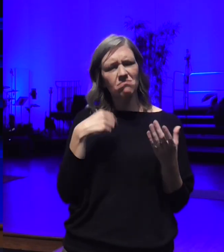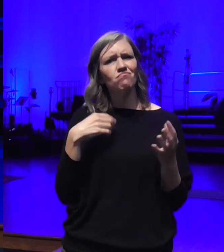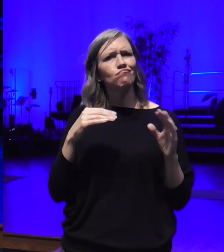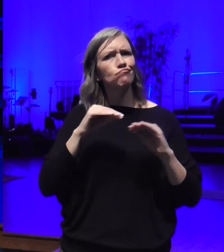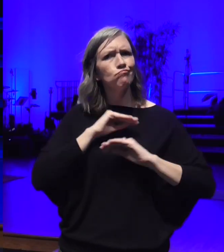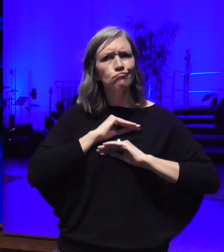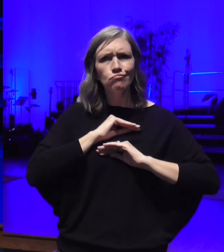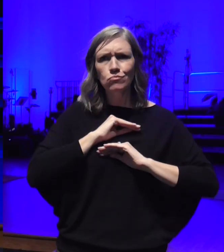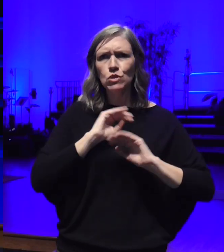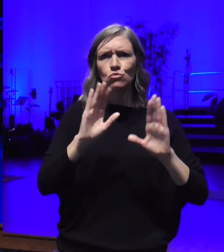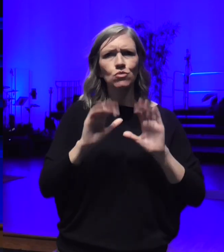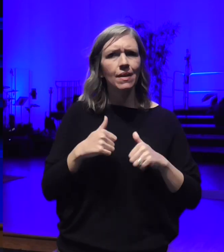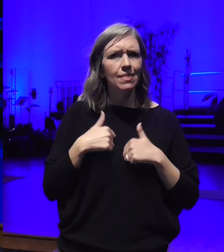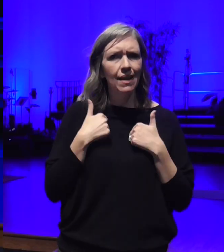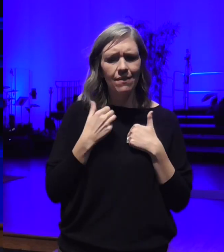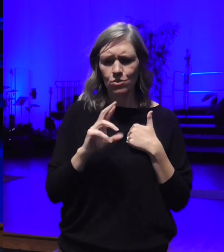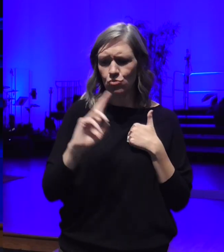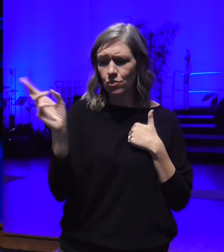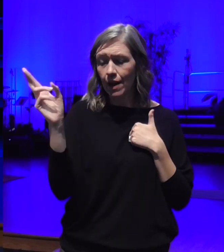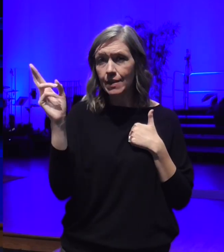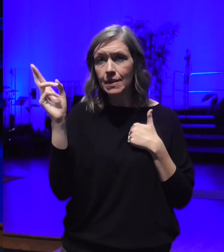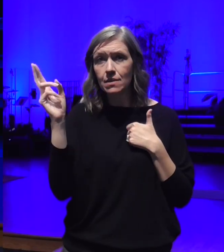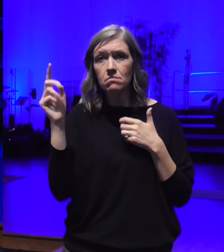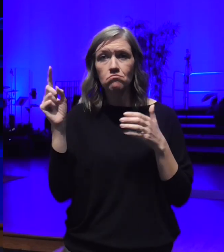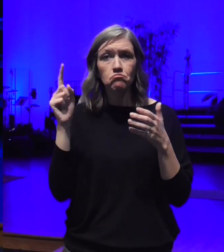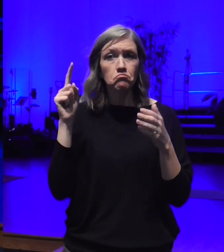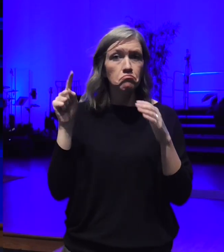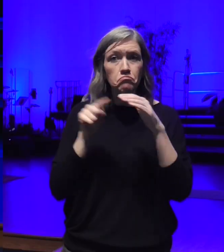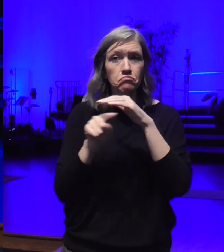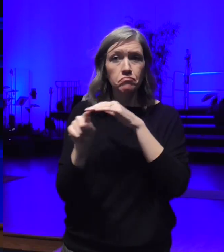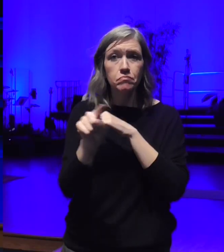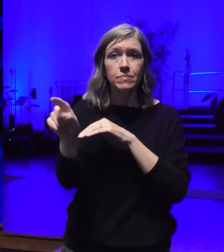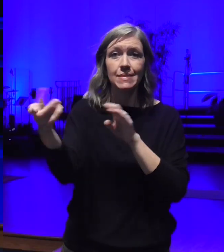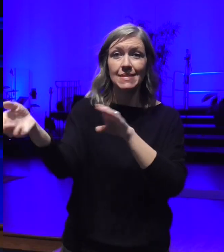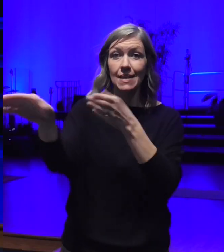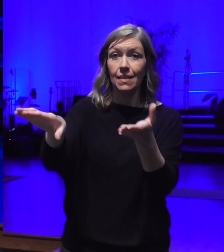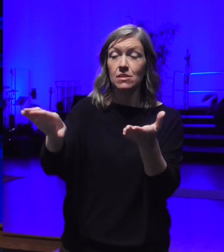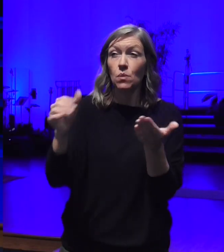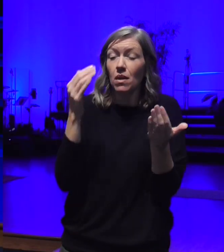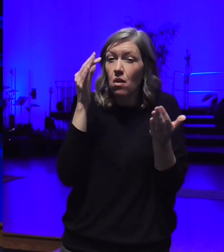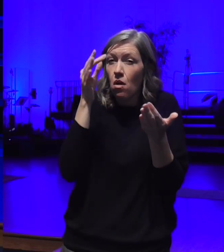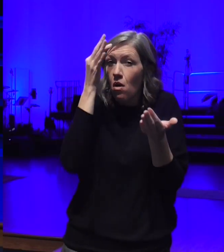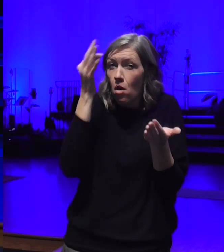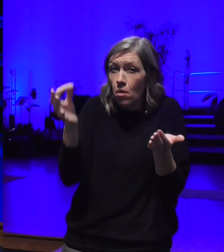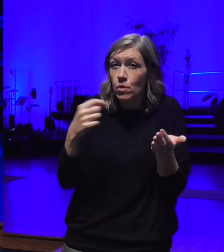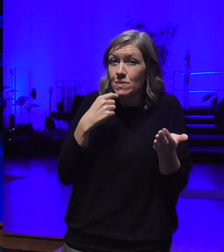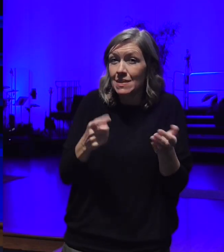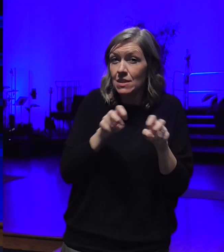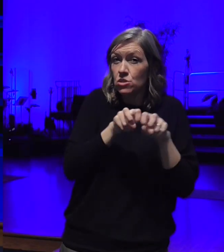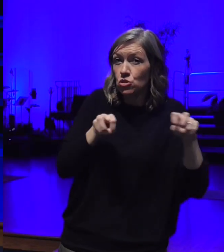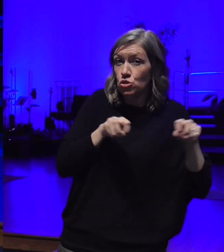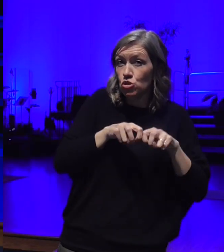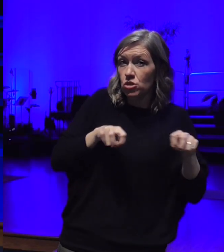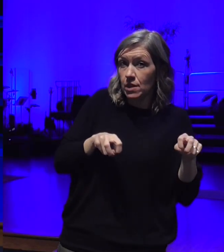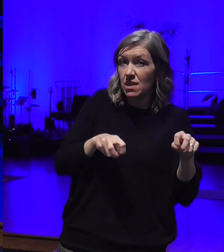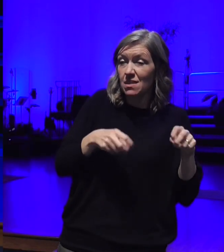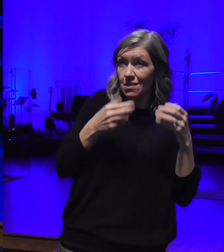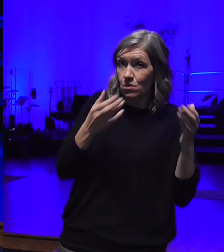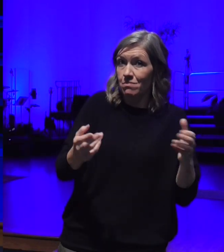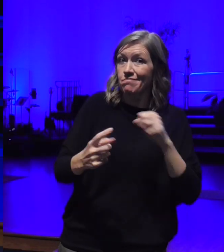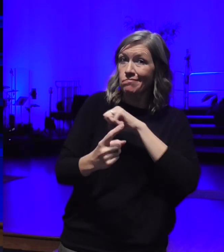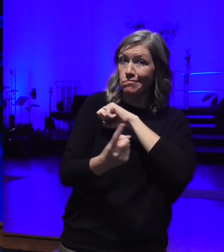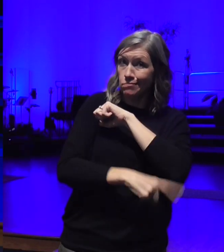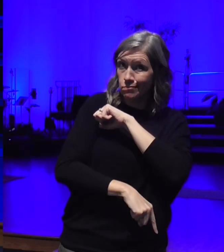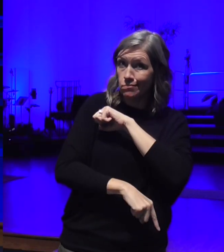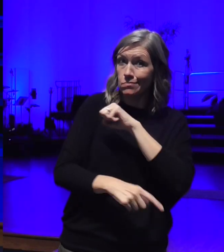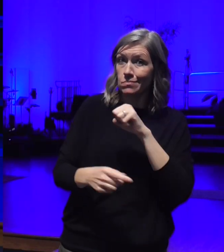I'm ready to explore this thing called death. And so he almost forces the jury into sentencing him to